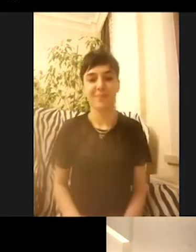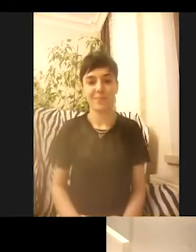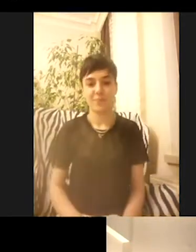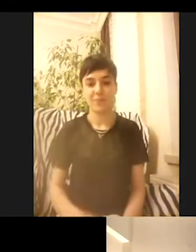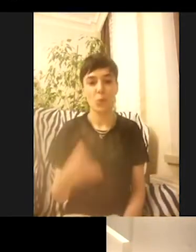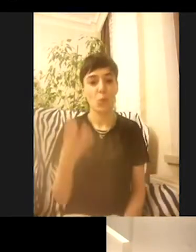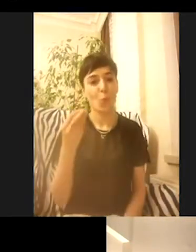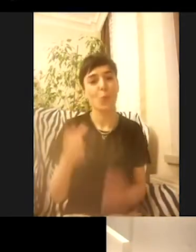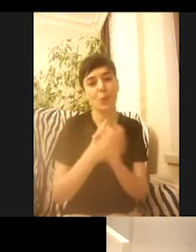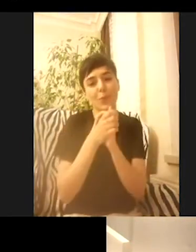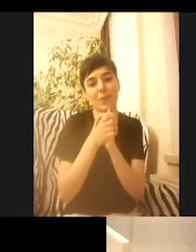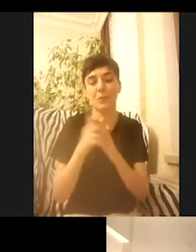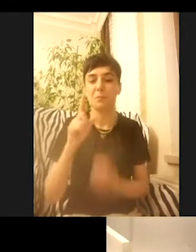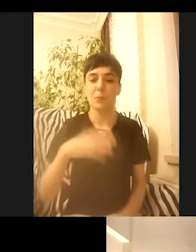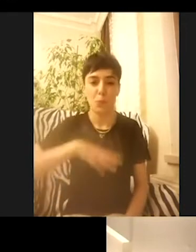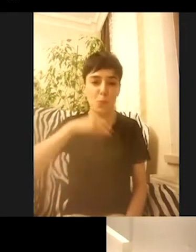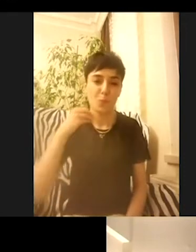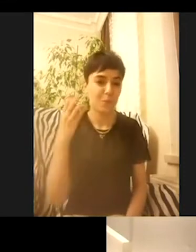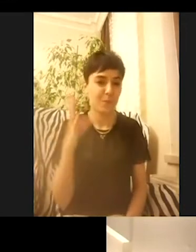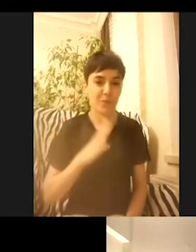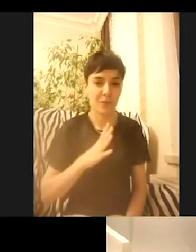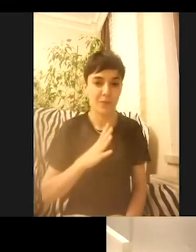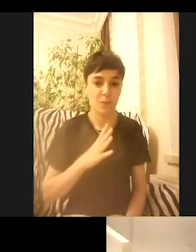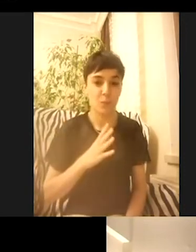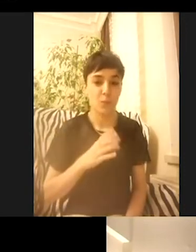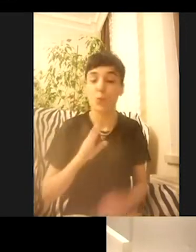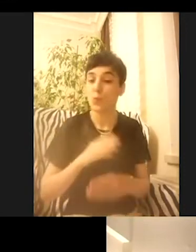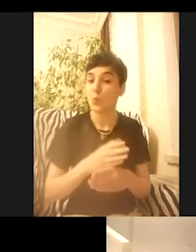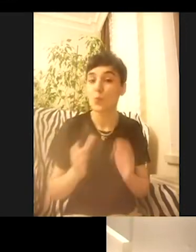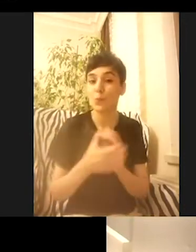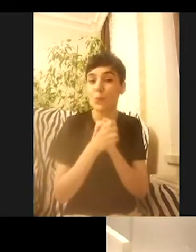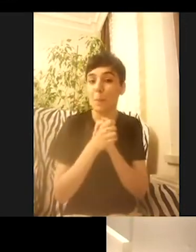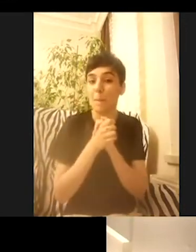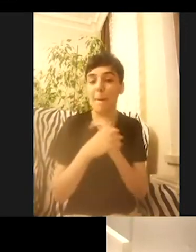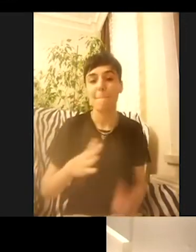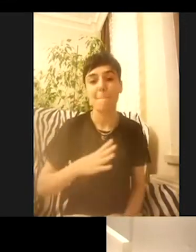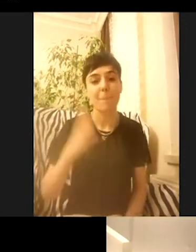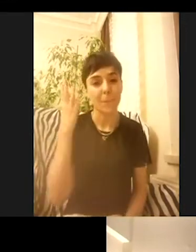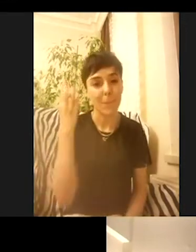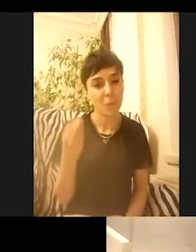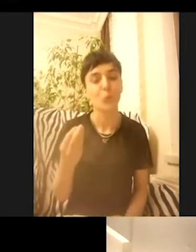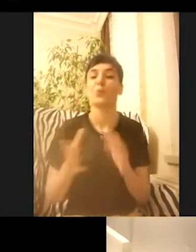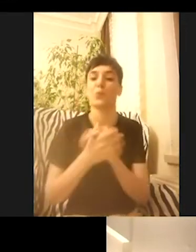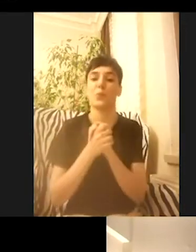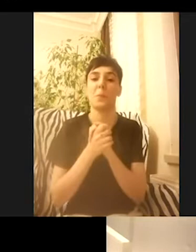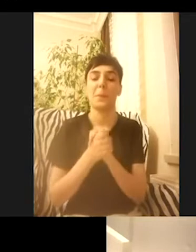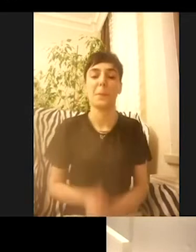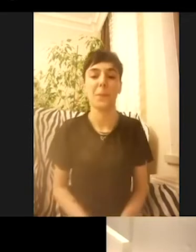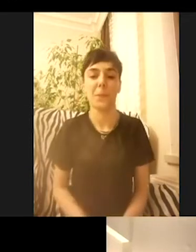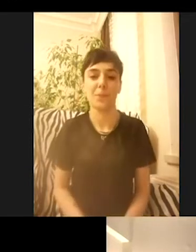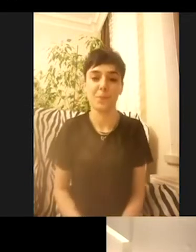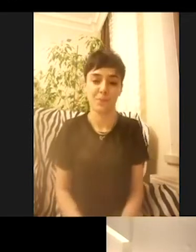I mean, it's a celebration of our existence, our goals and our hopes for the future. And thank you.